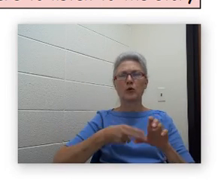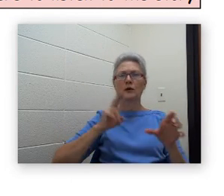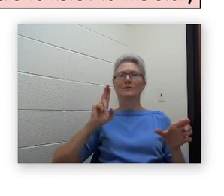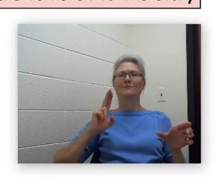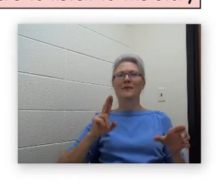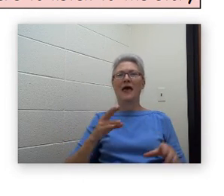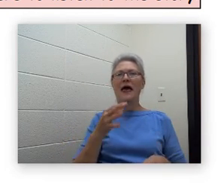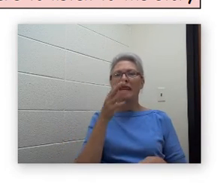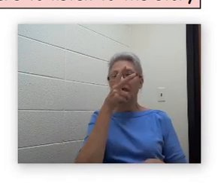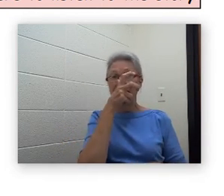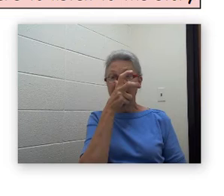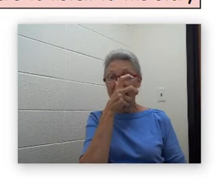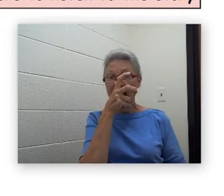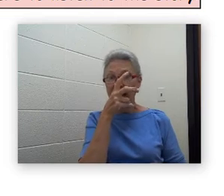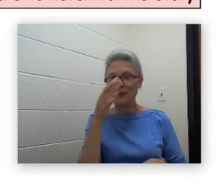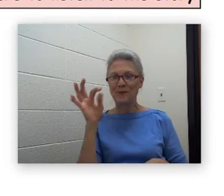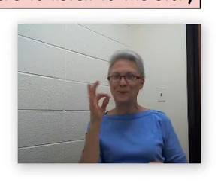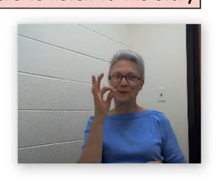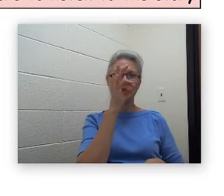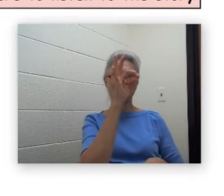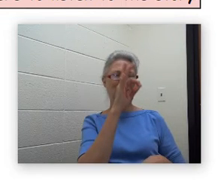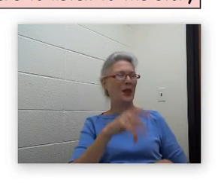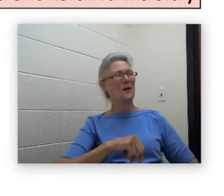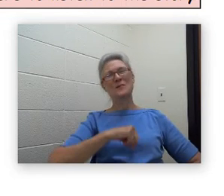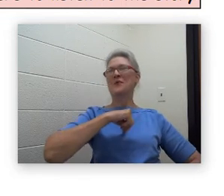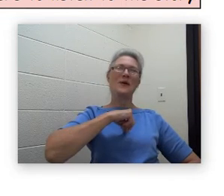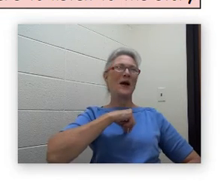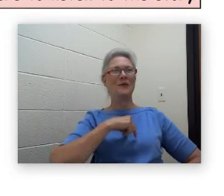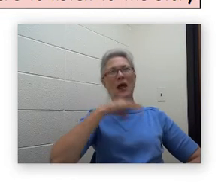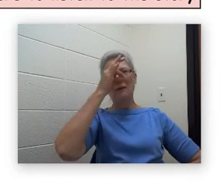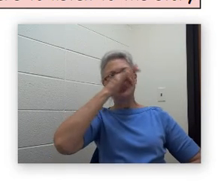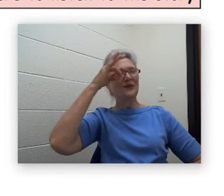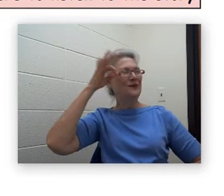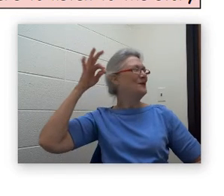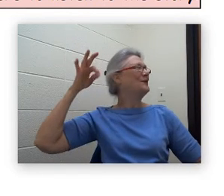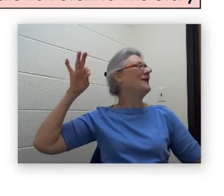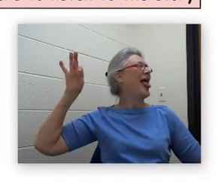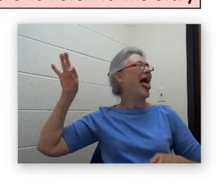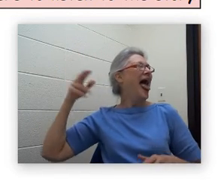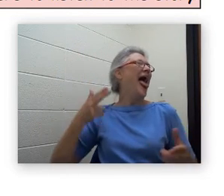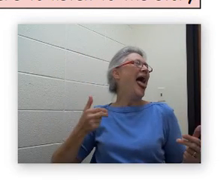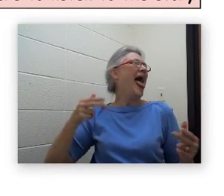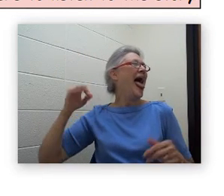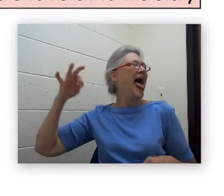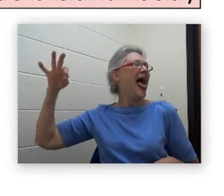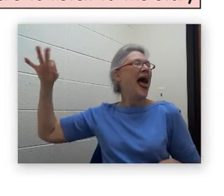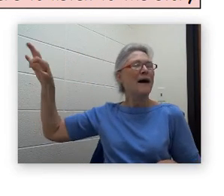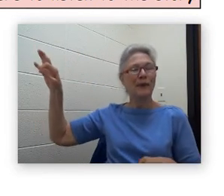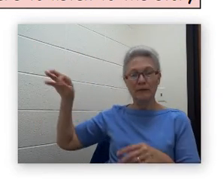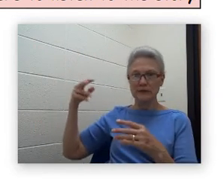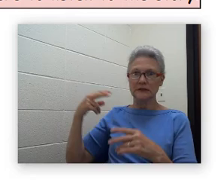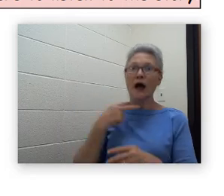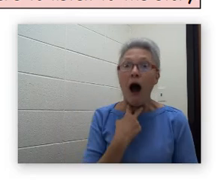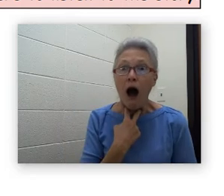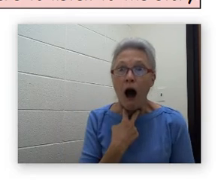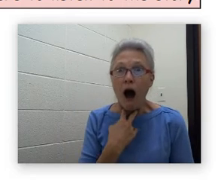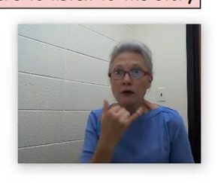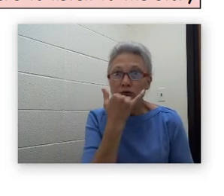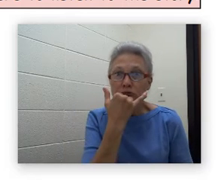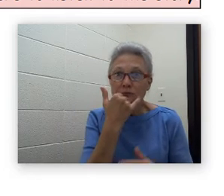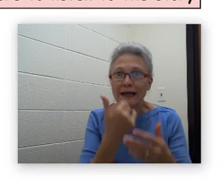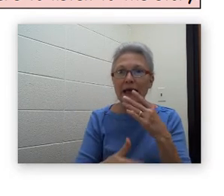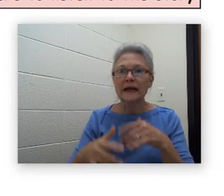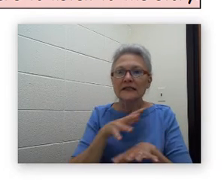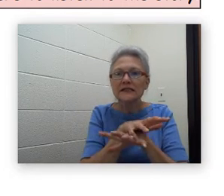gnat buzzed away to tell the whole world about his victory. But instead he flew straight into a spider's web.